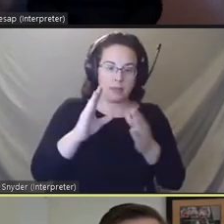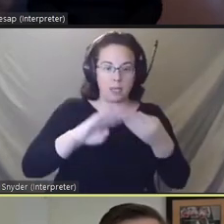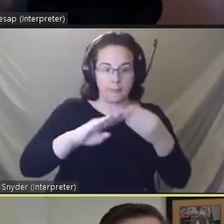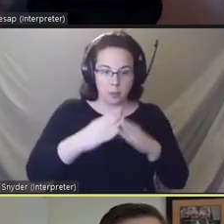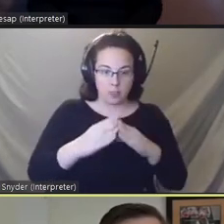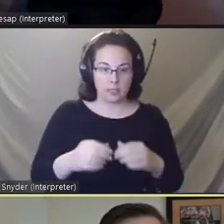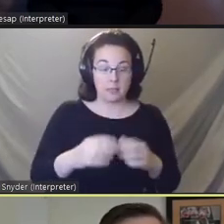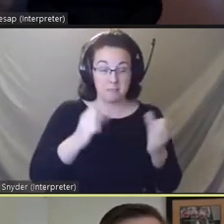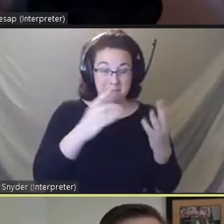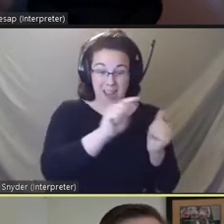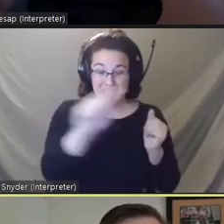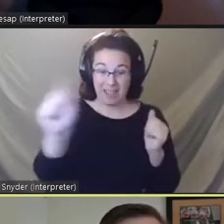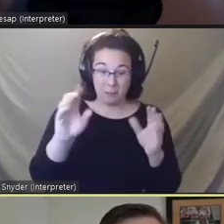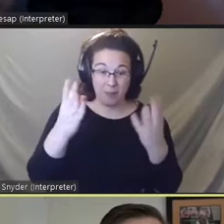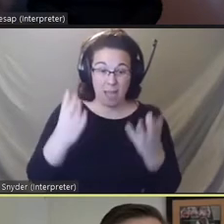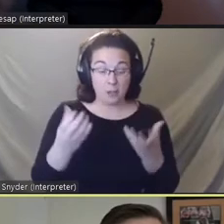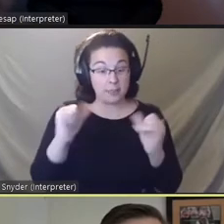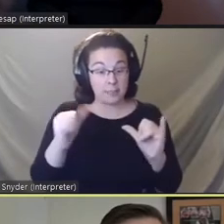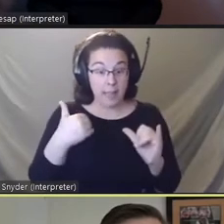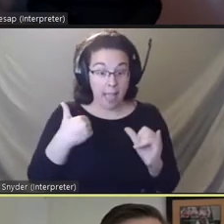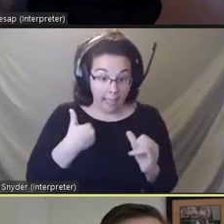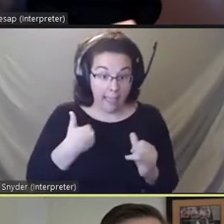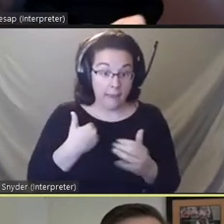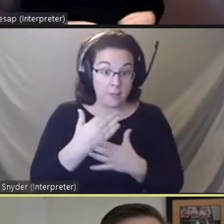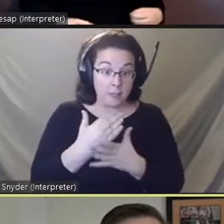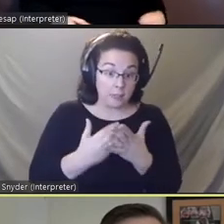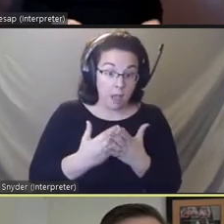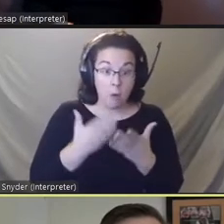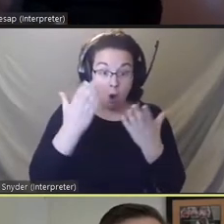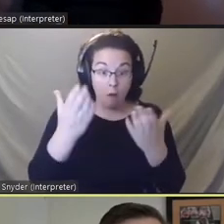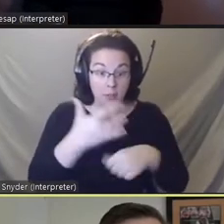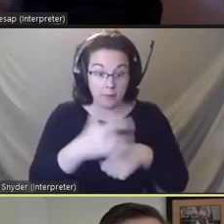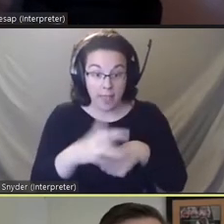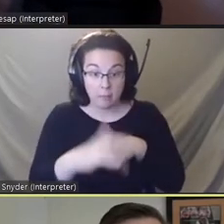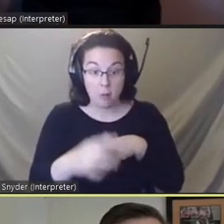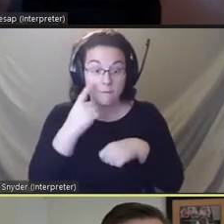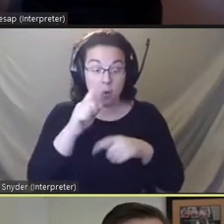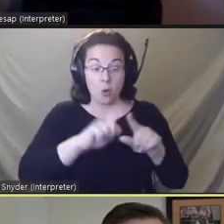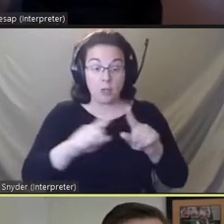providers still have offers available to households with students.